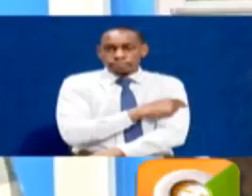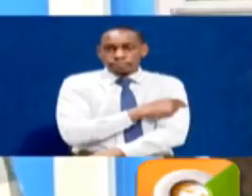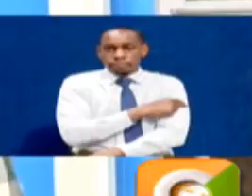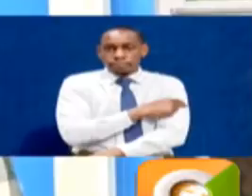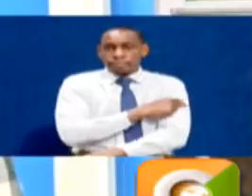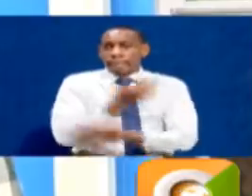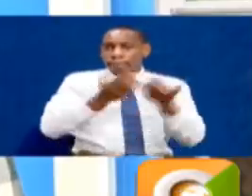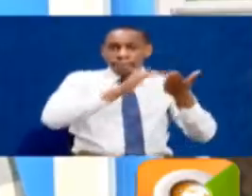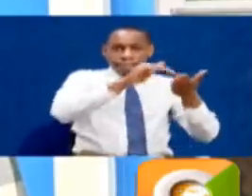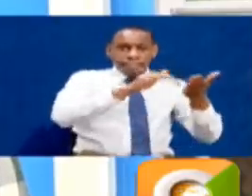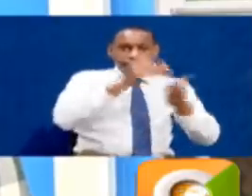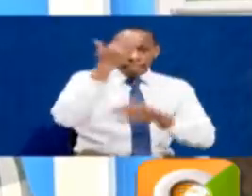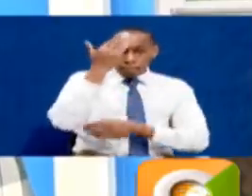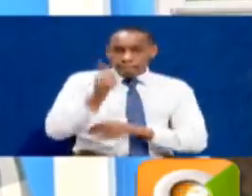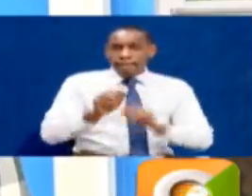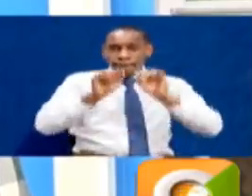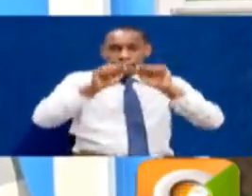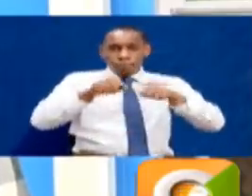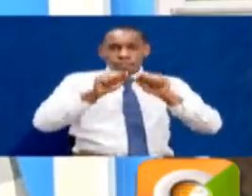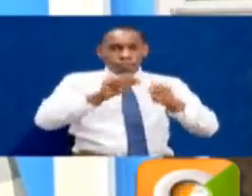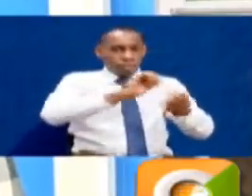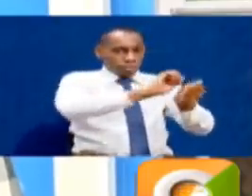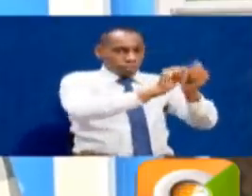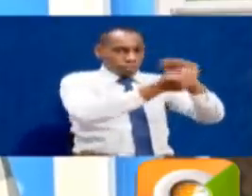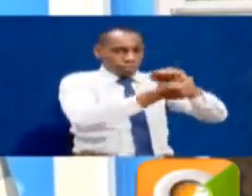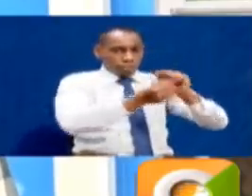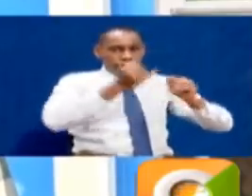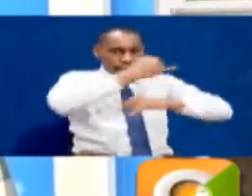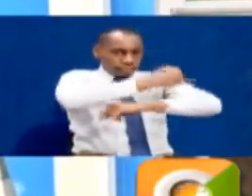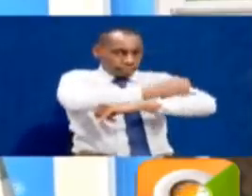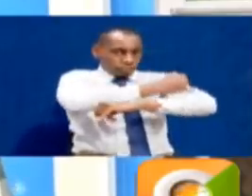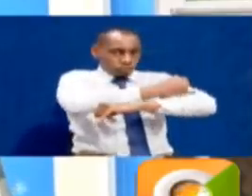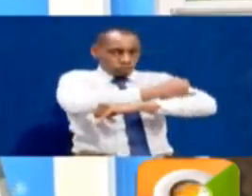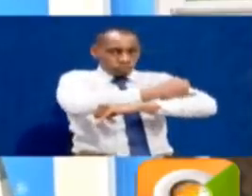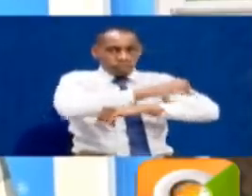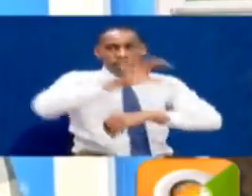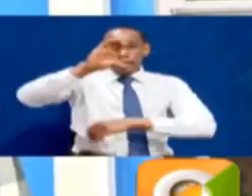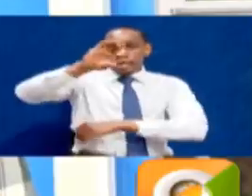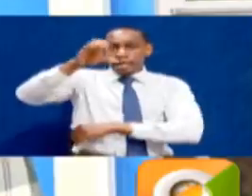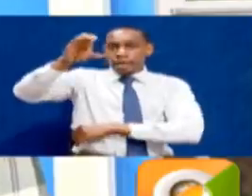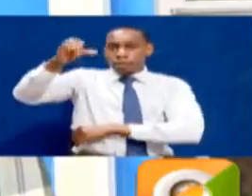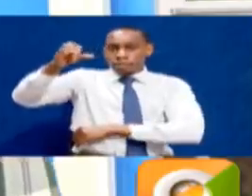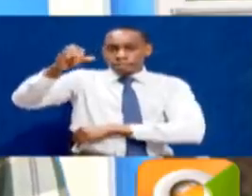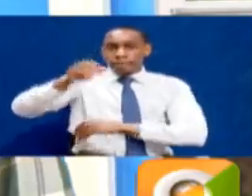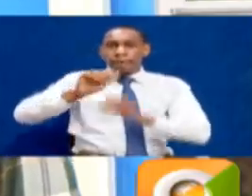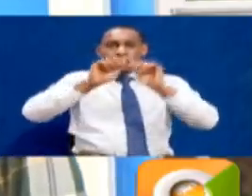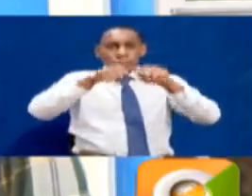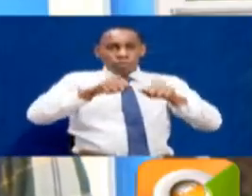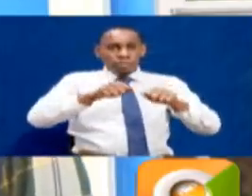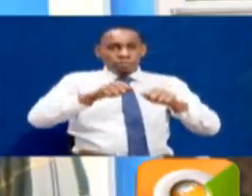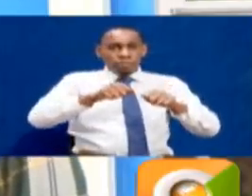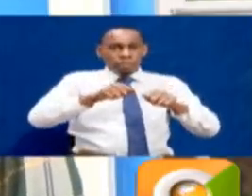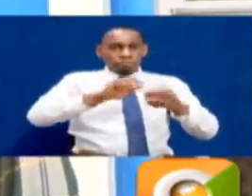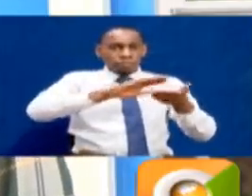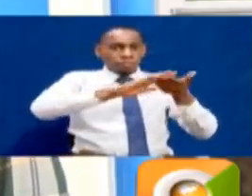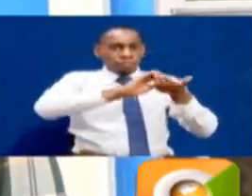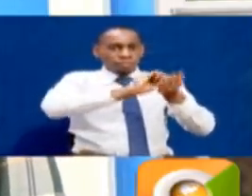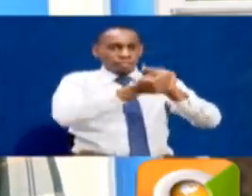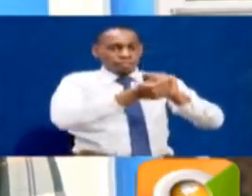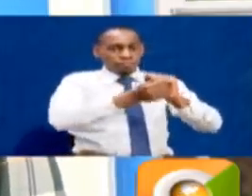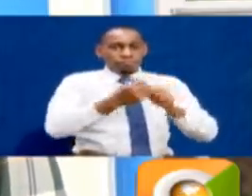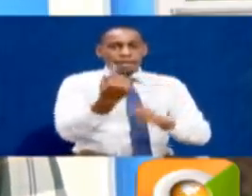centers, because we can convert institutions in the counties to be isolation centers.